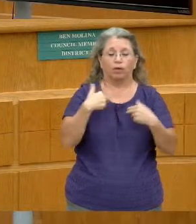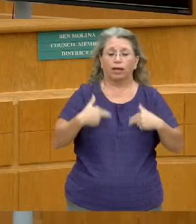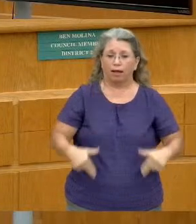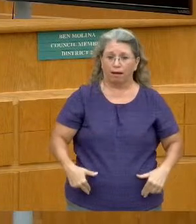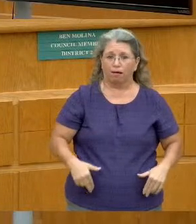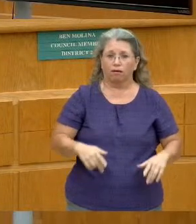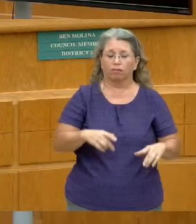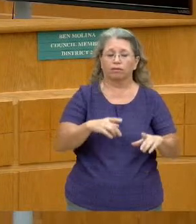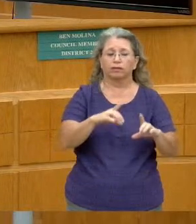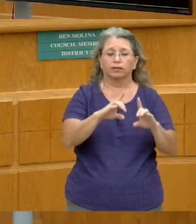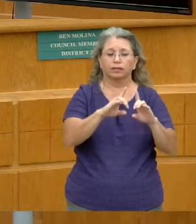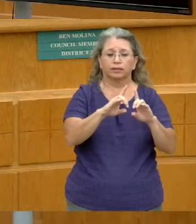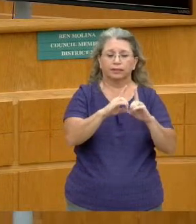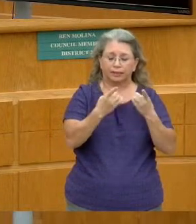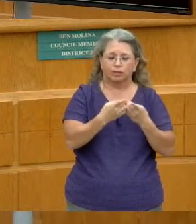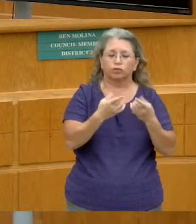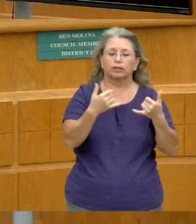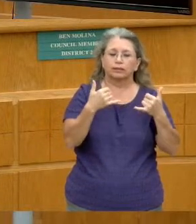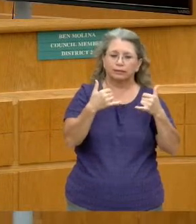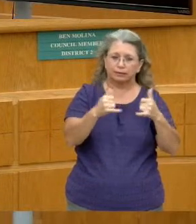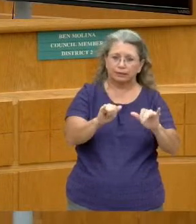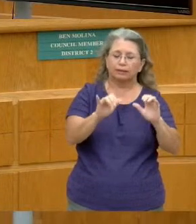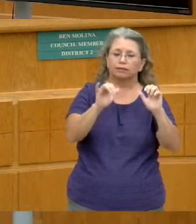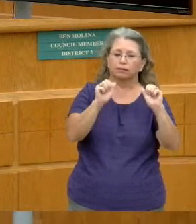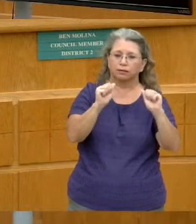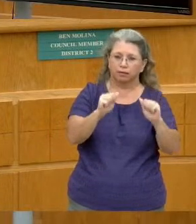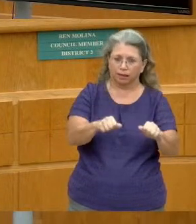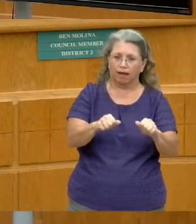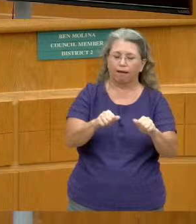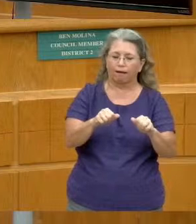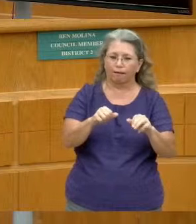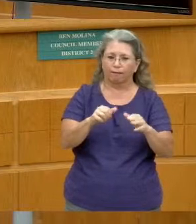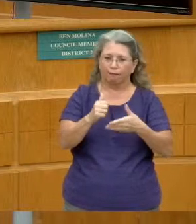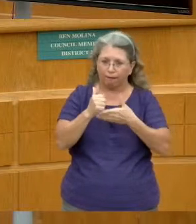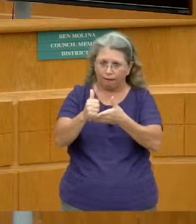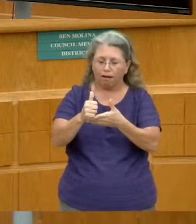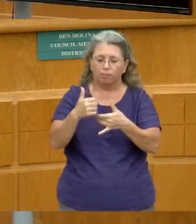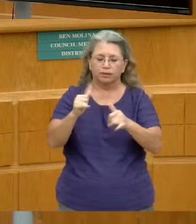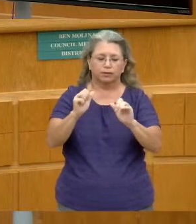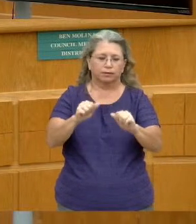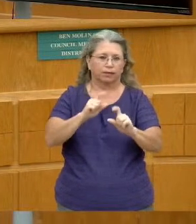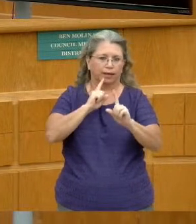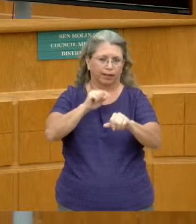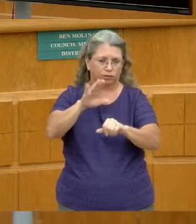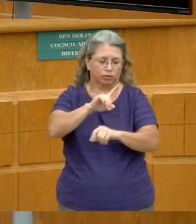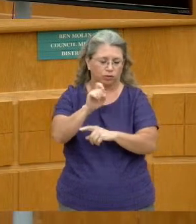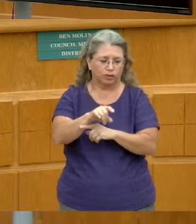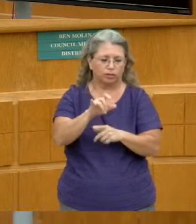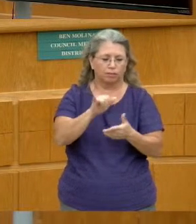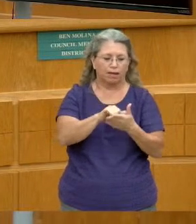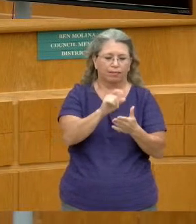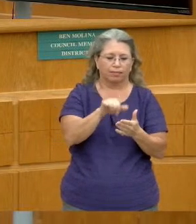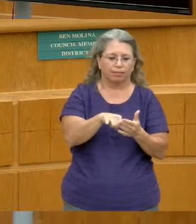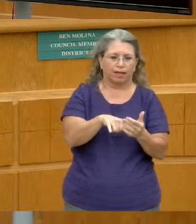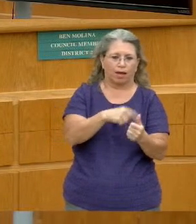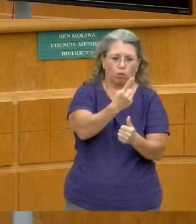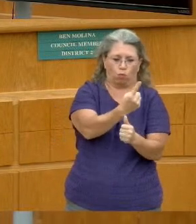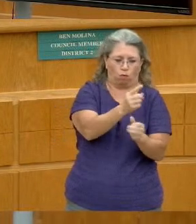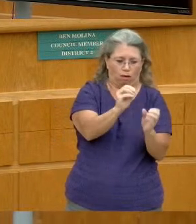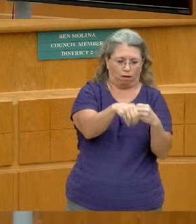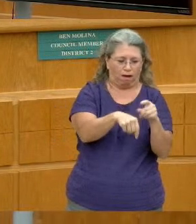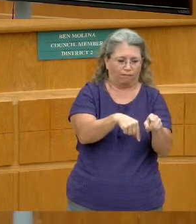your inquiries. It's just the office at the Dr. Hector P. Garcia Wellness Center will